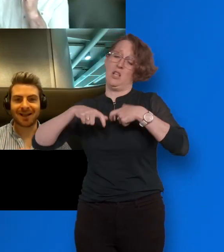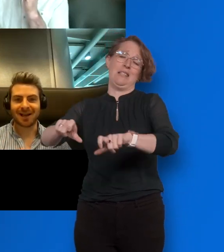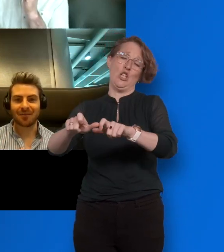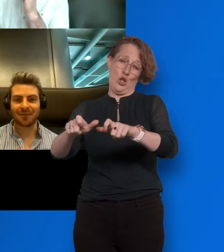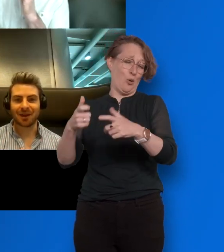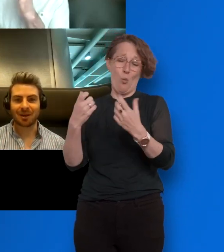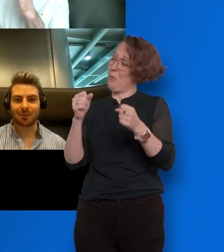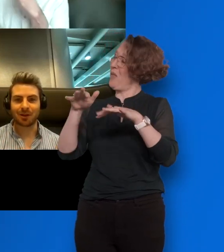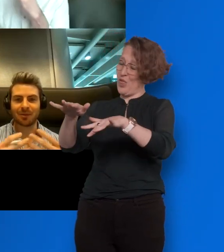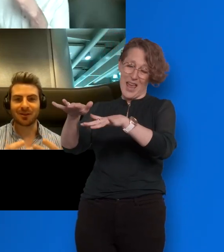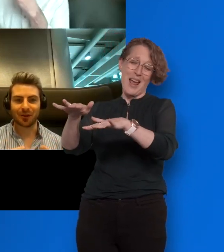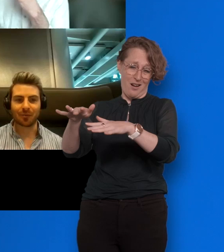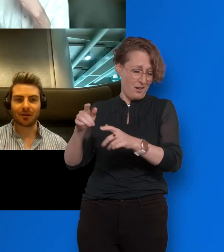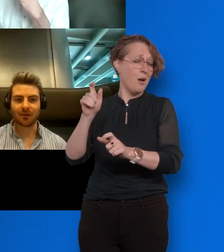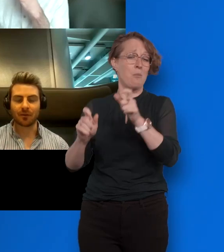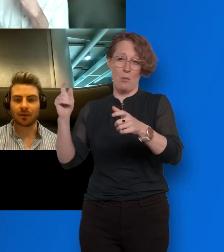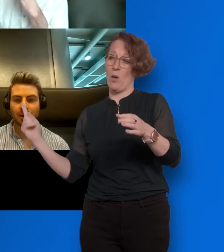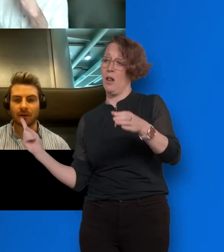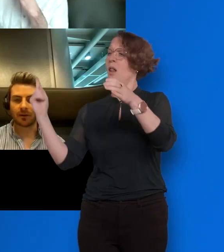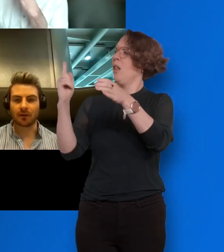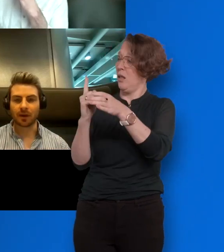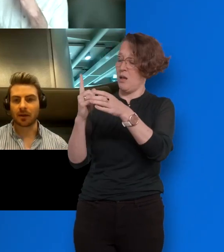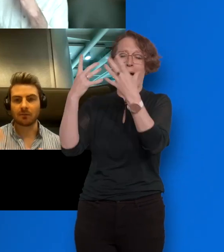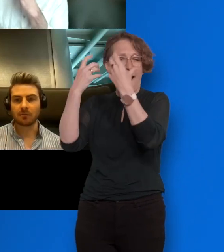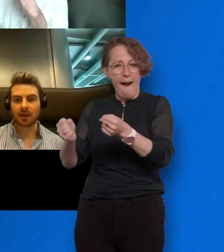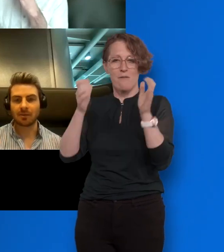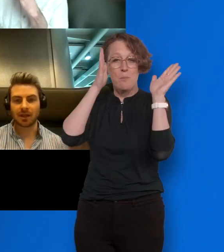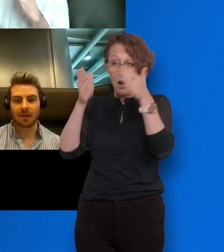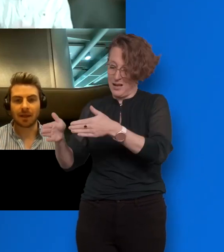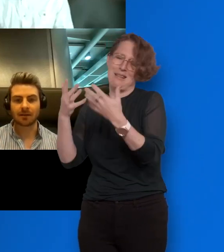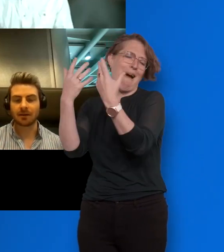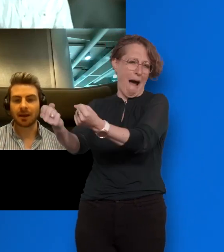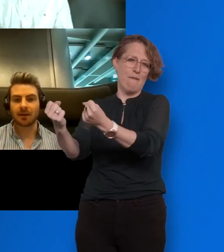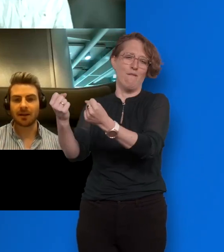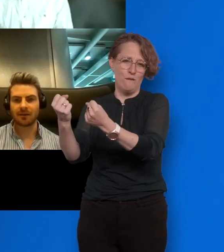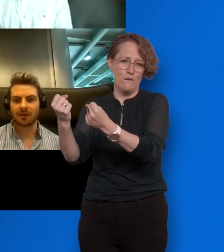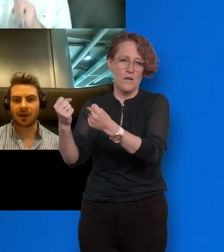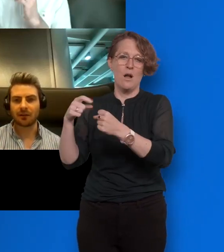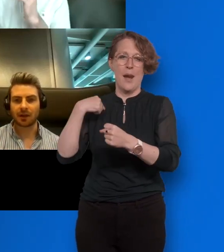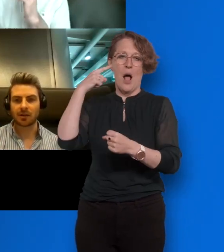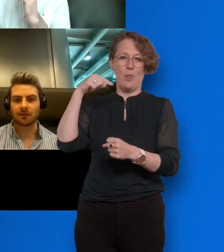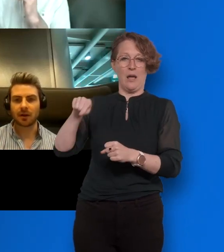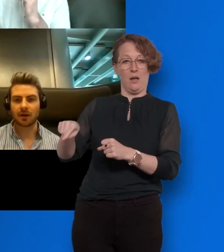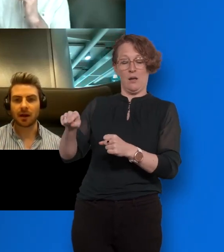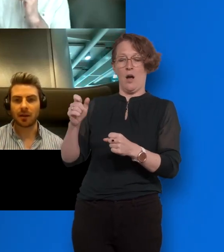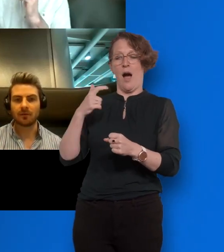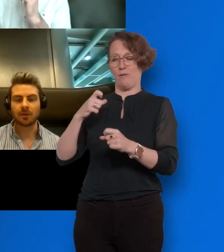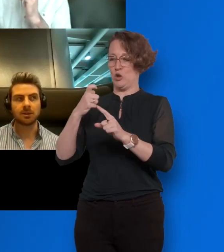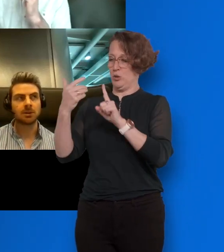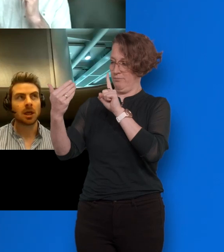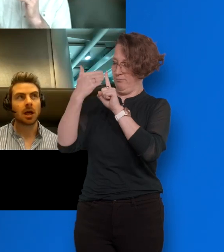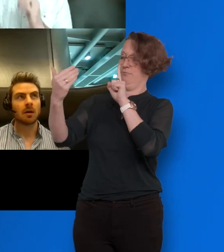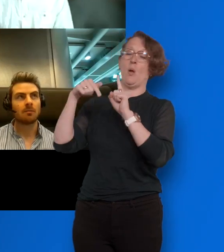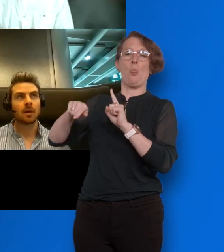really, and people will come into those spaces with their biases, and I think being able to name that in of itself is actually very